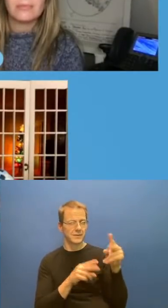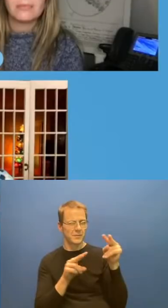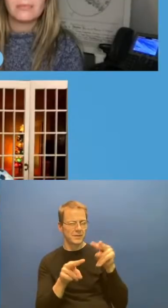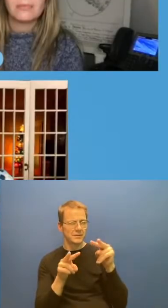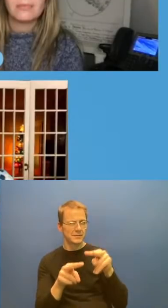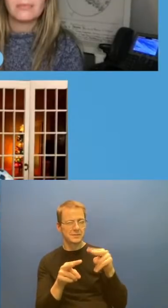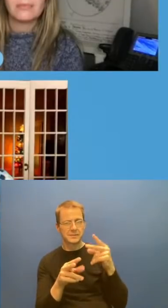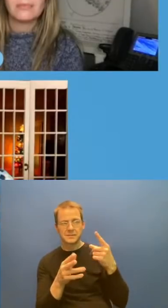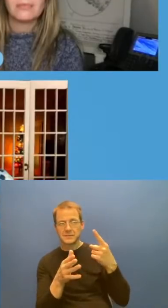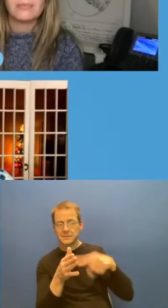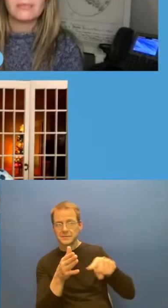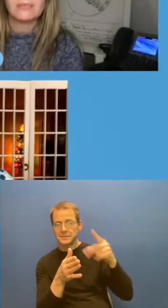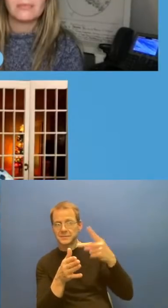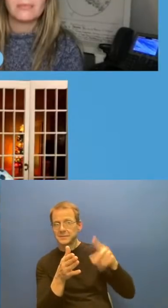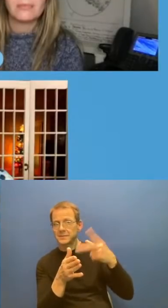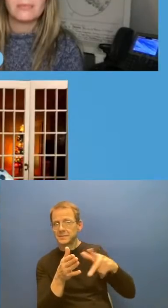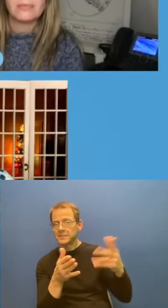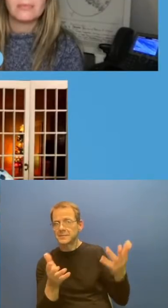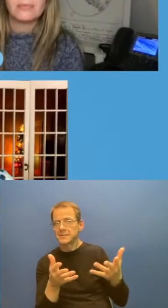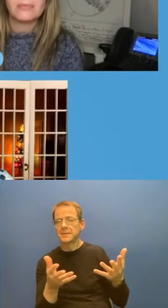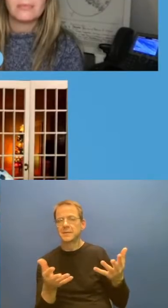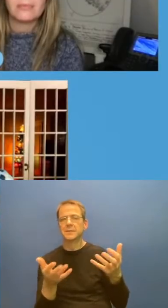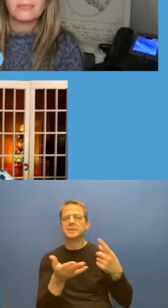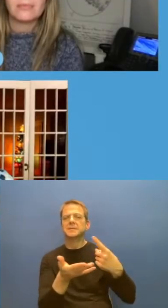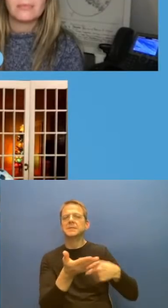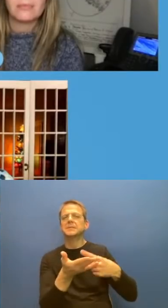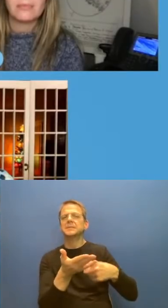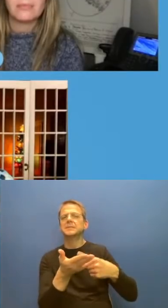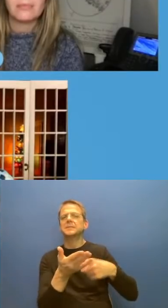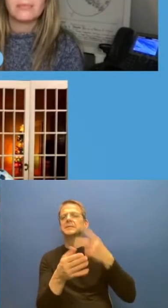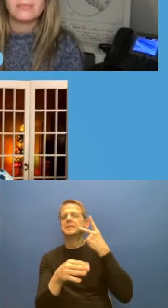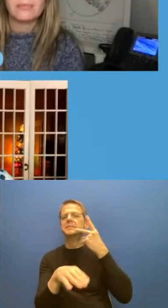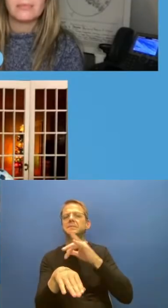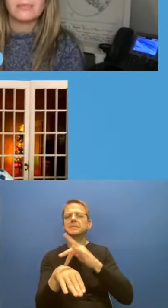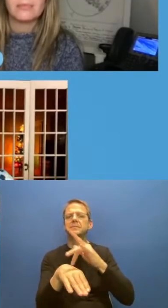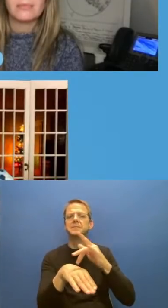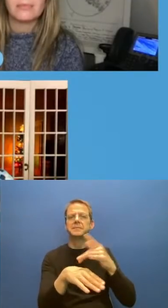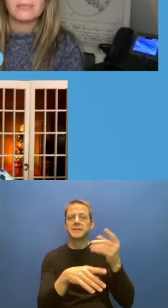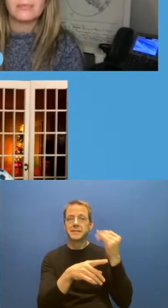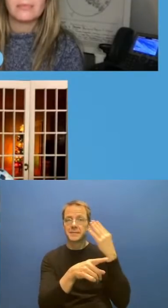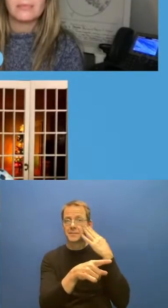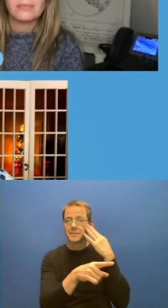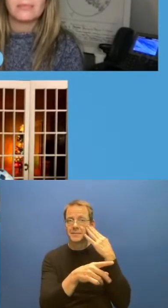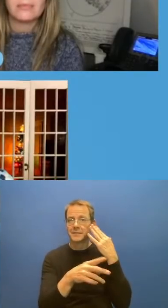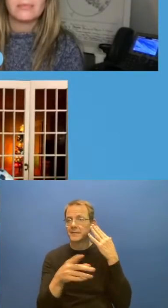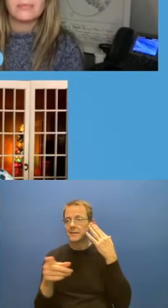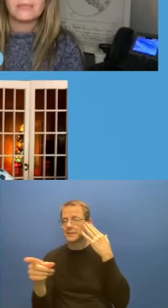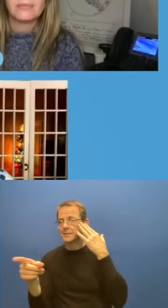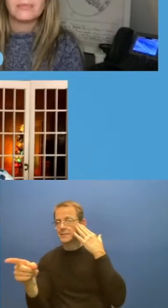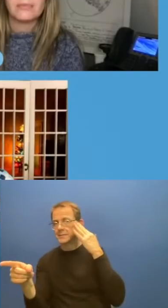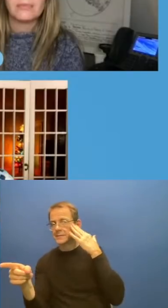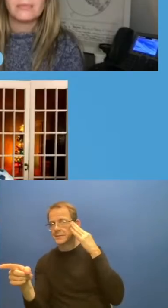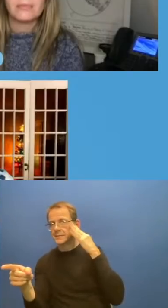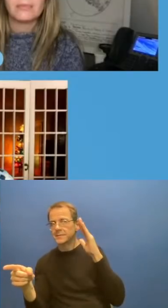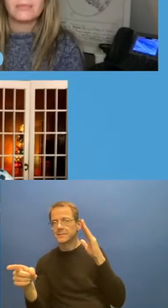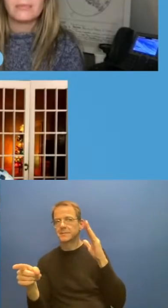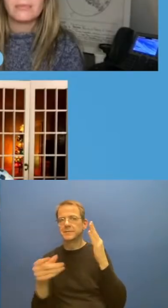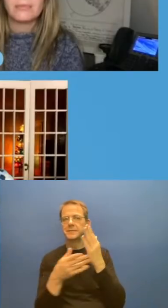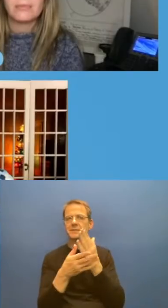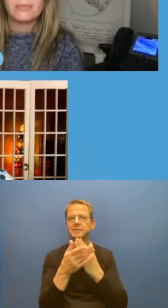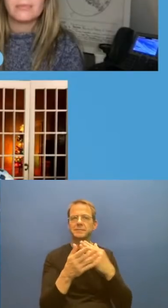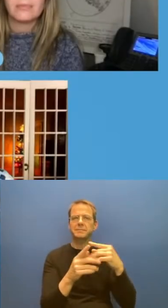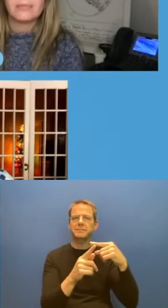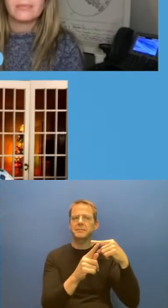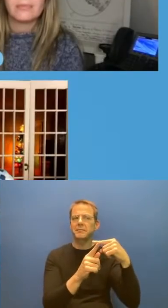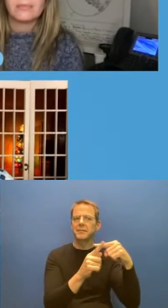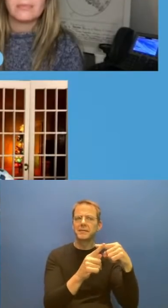new variant, but what are some of those positive and negative signs that, from your guys' expertise, you're going to be keeping your eyes on as